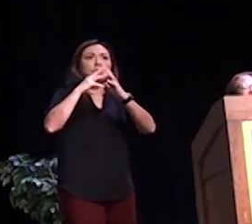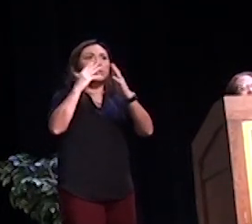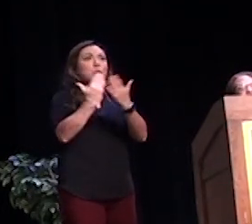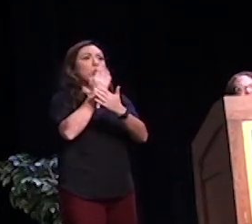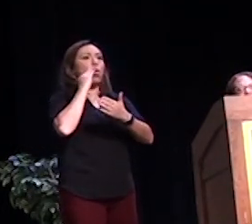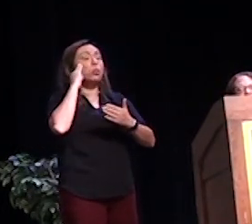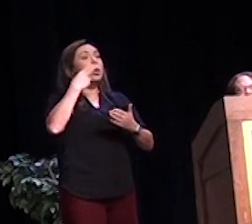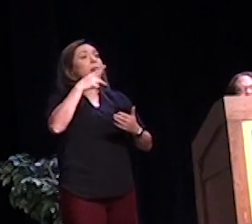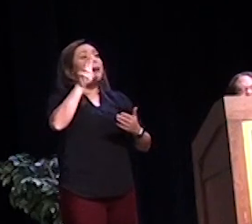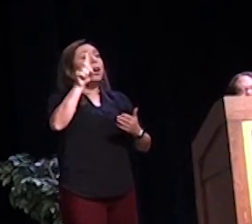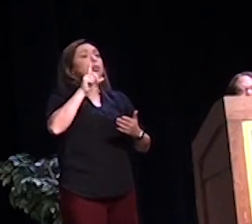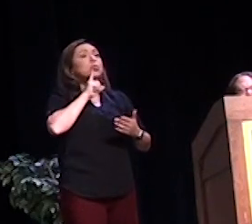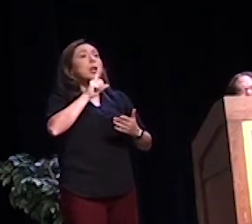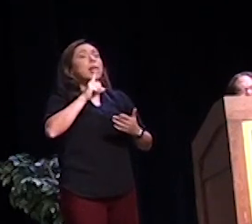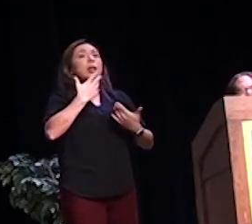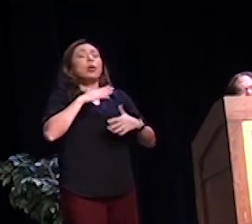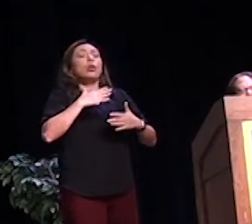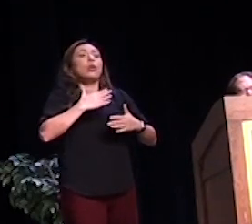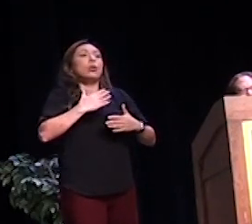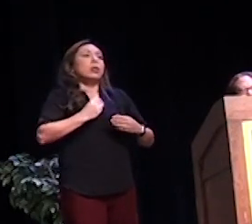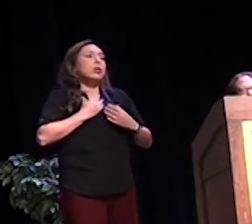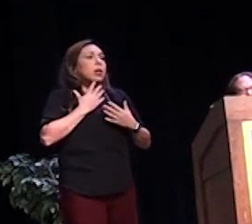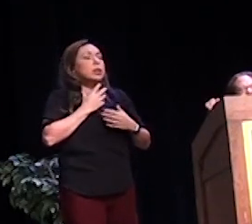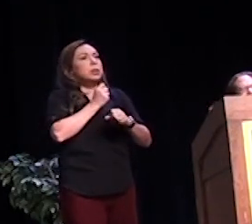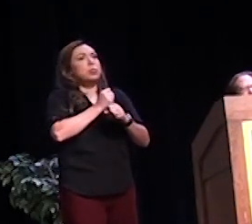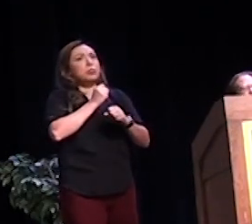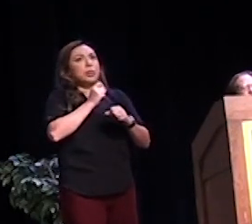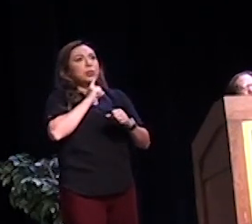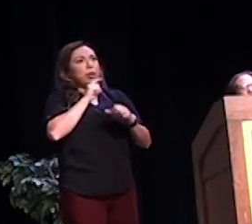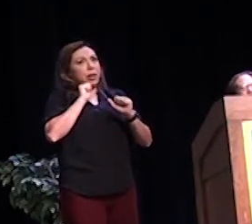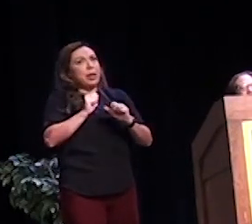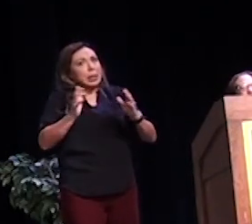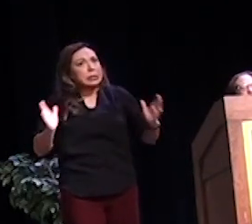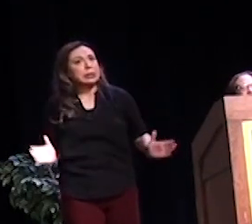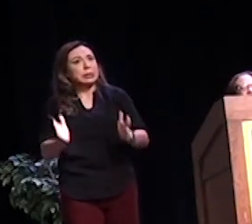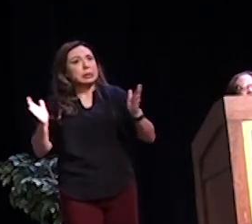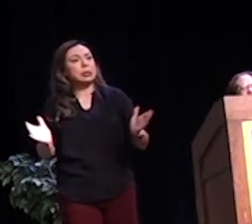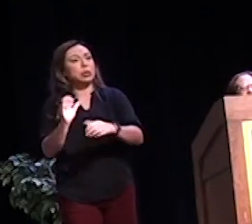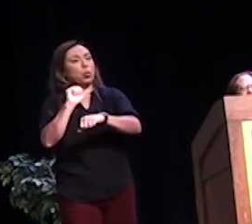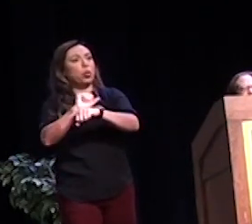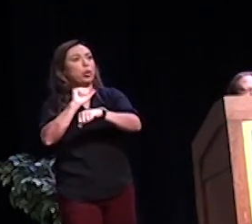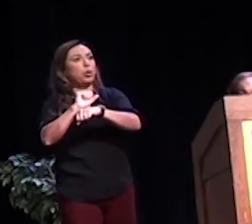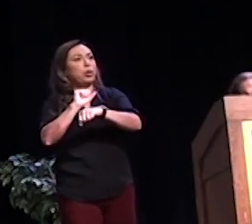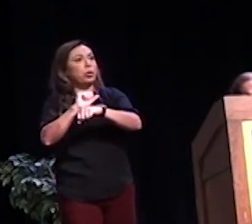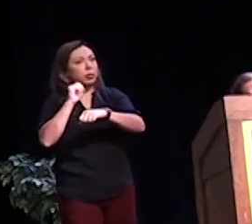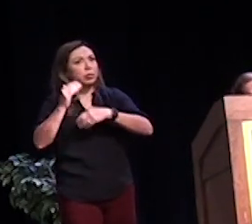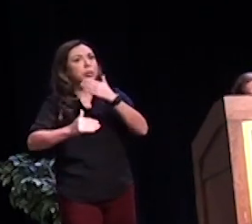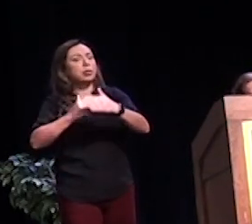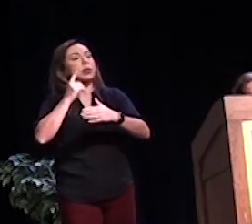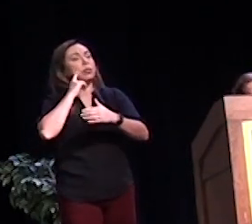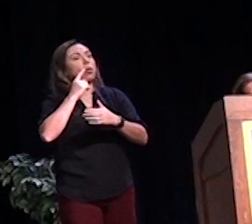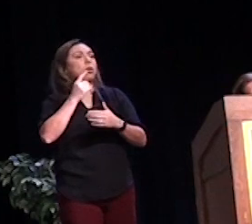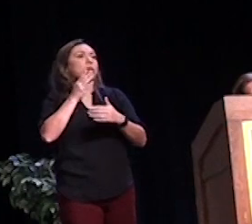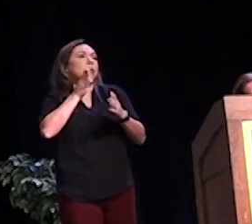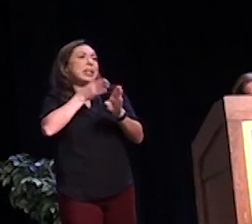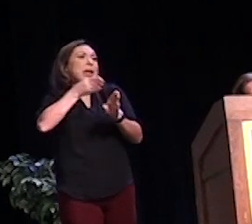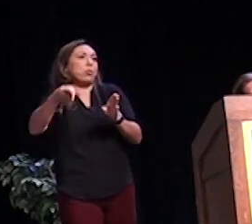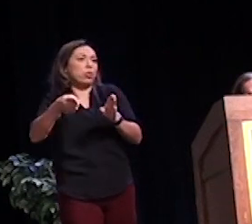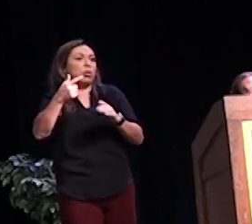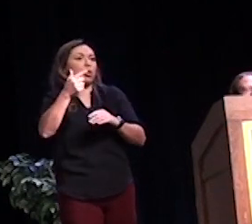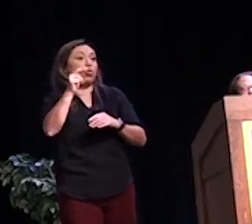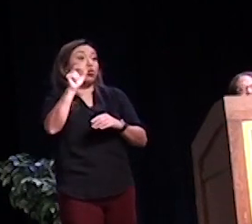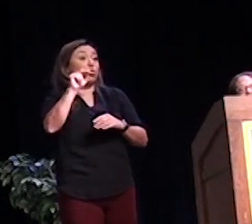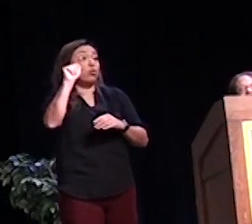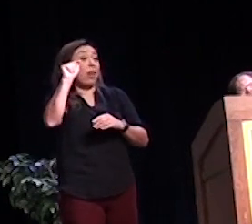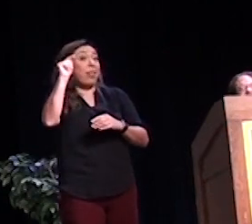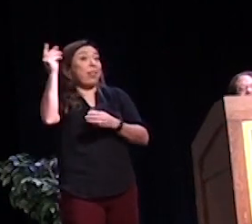very pleased to be able to really push that work forward with our Choice neighborhood brand. And